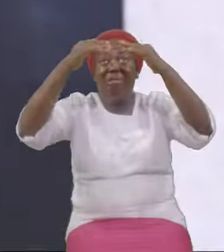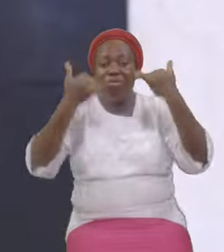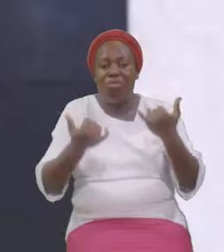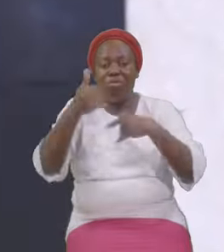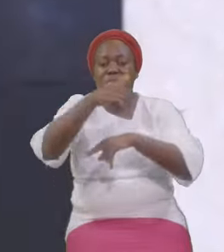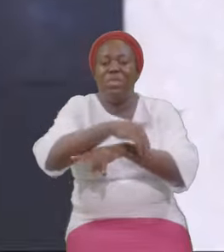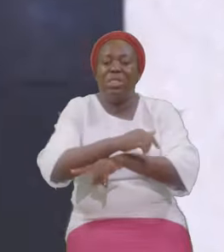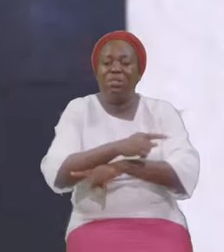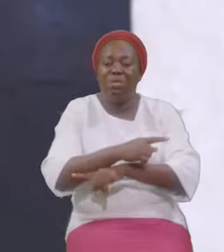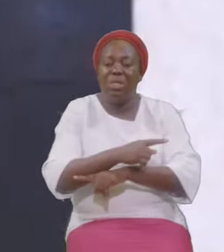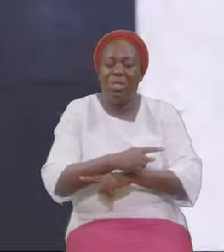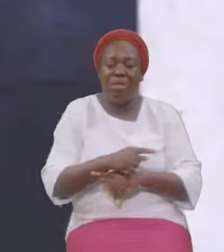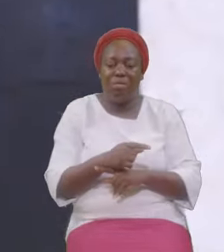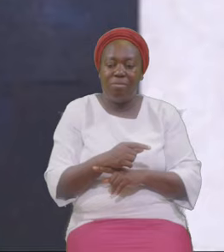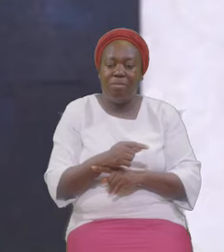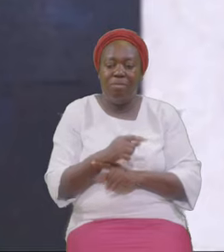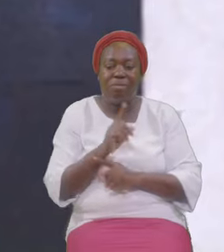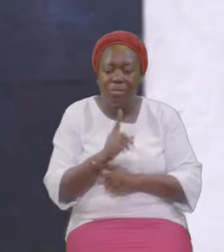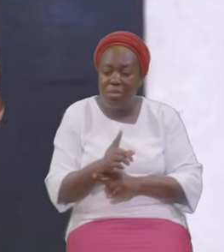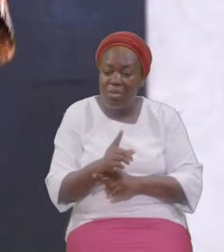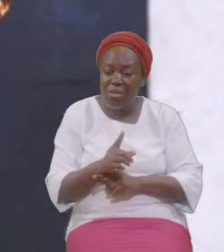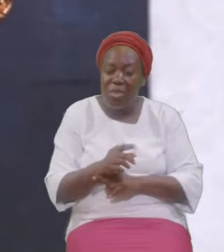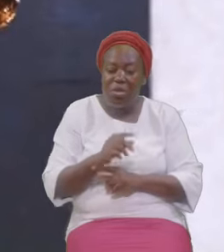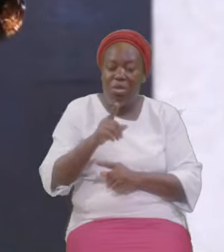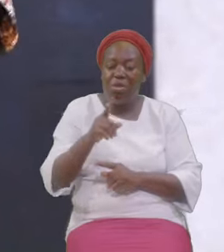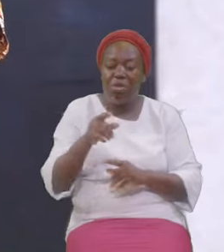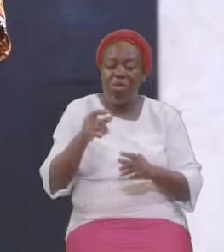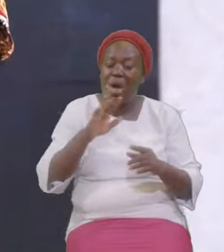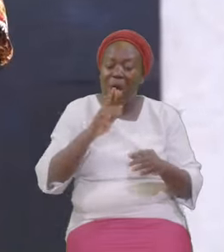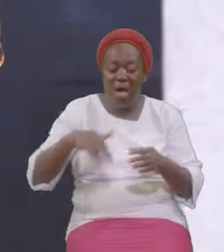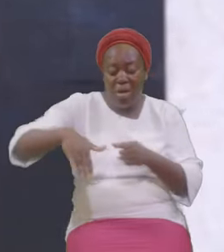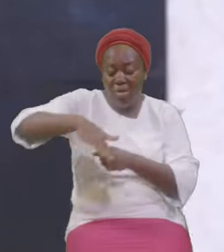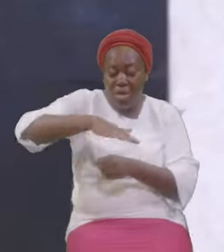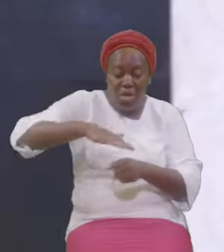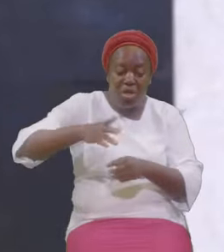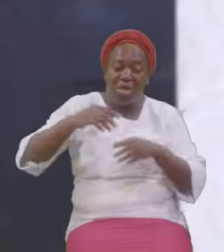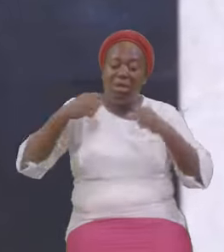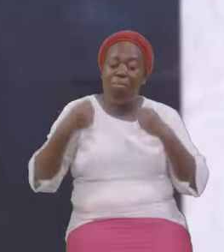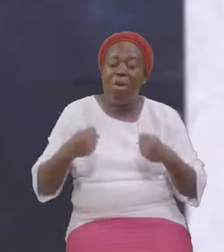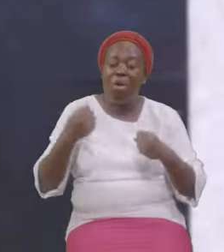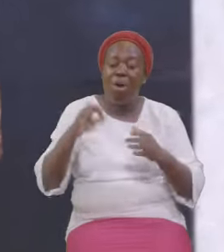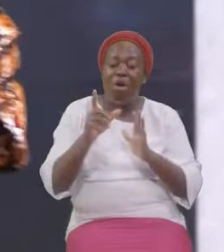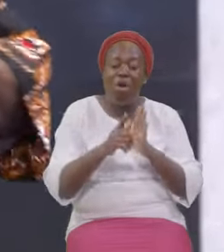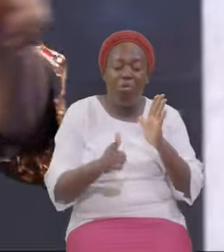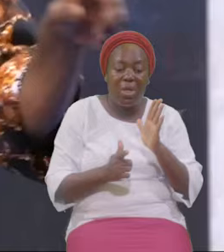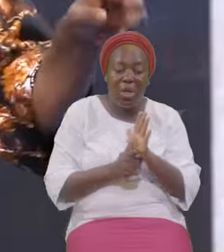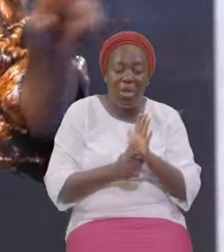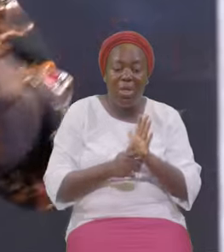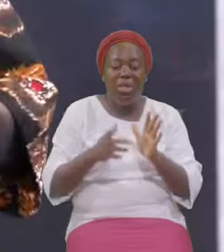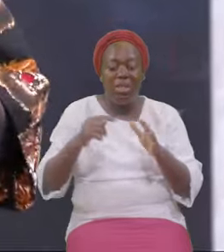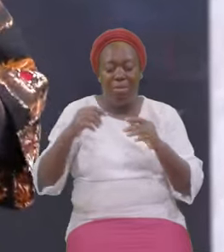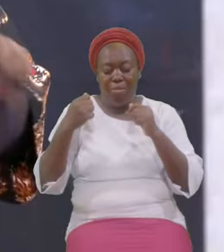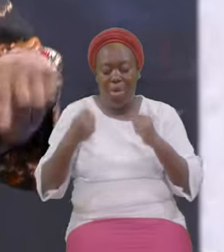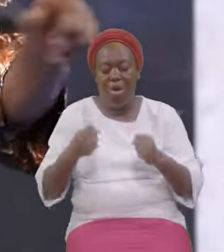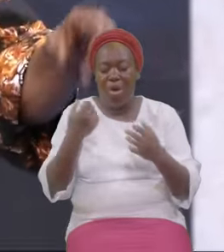Even though you are beyond the power of the law, the power of the prison, the